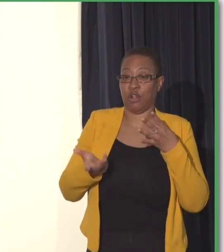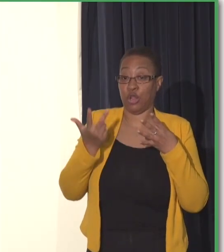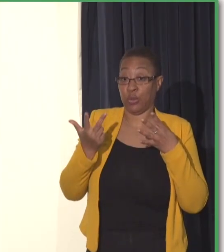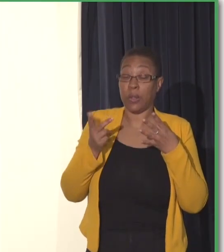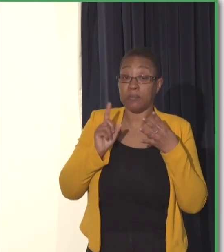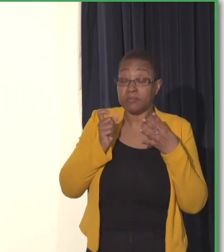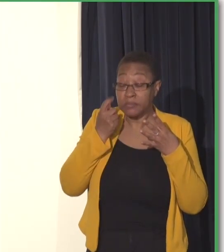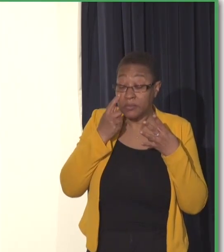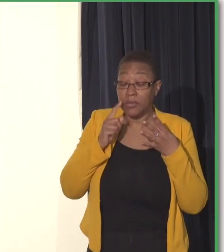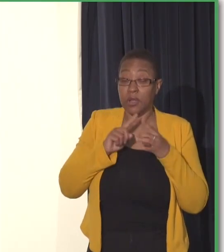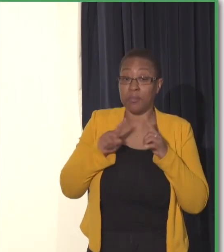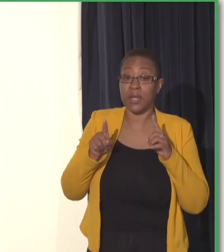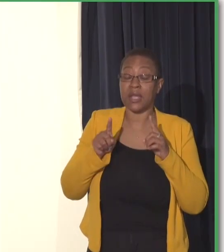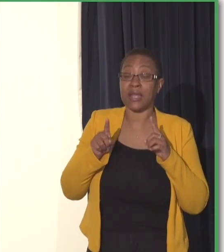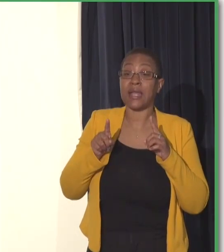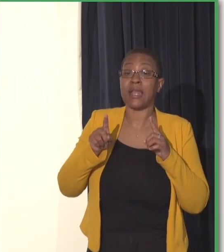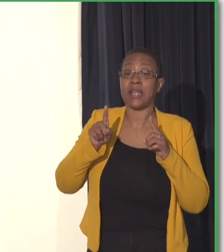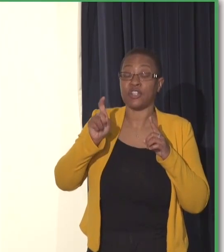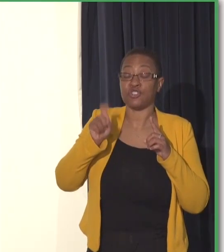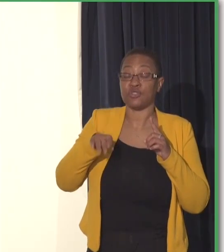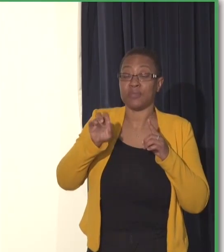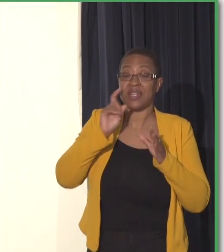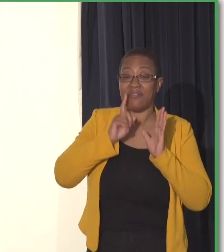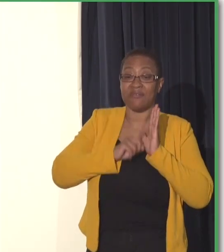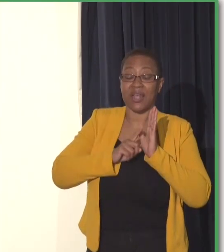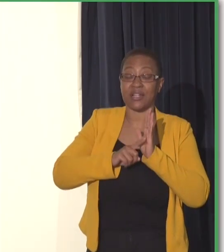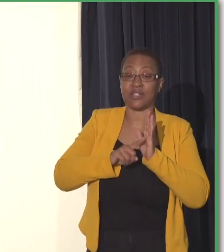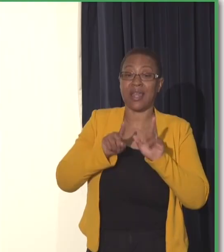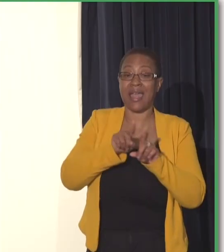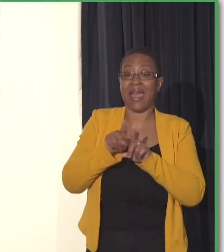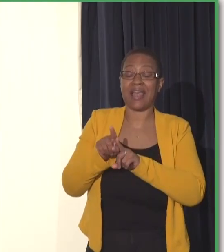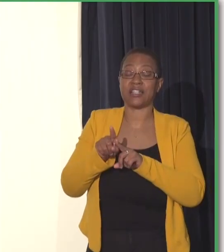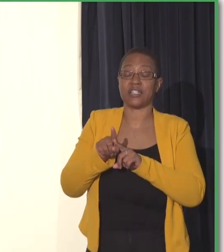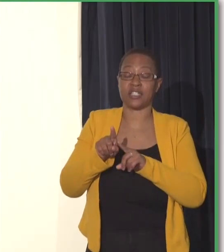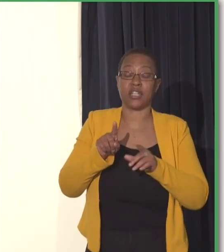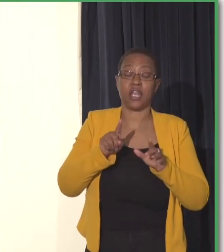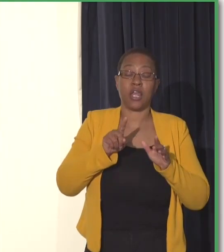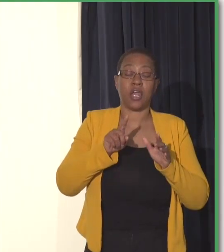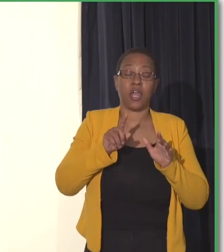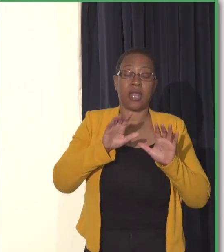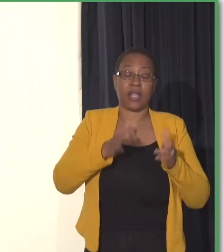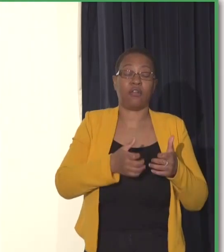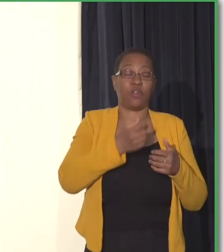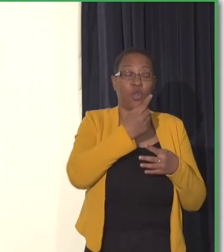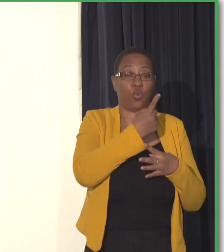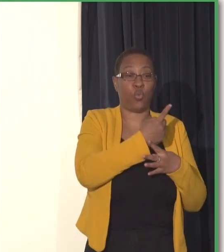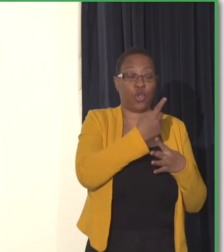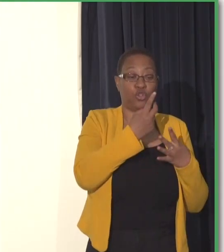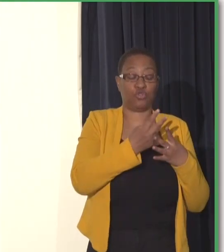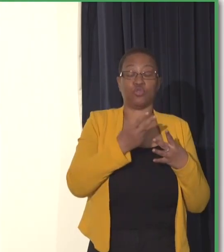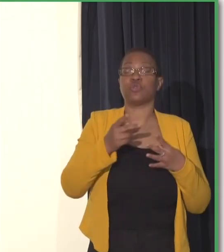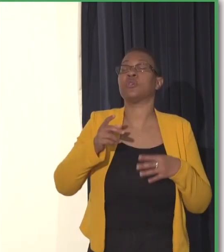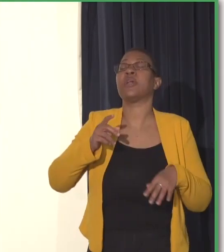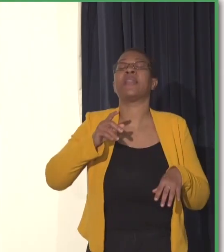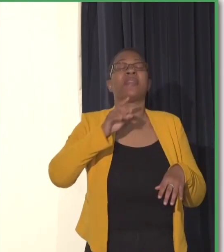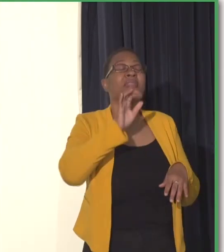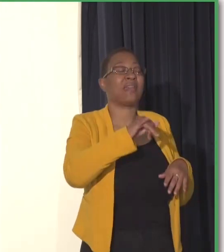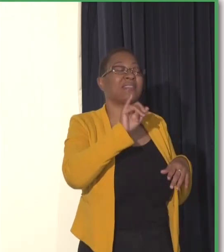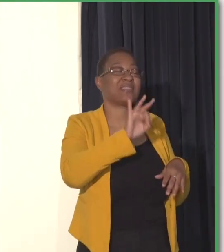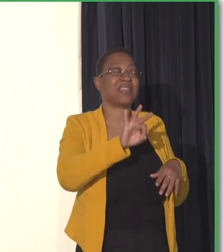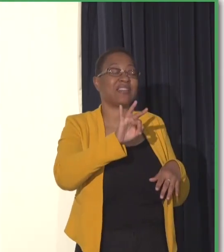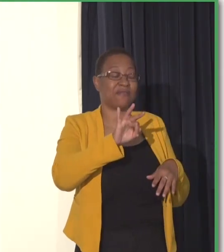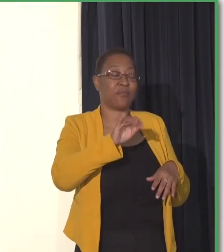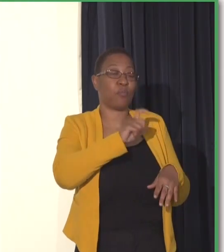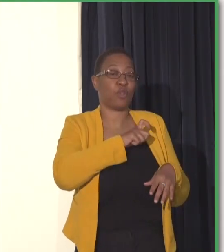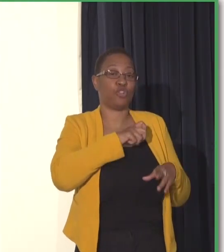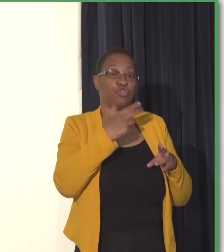if it shall be investigated as a Category 1 or 2. That's if it's used as a striking tool. Okay, So Thank you.